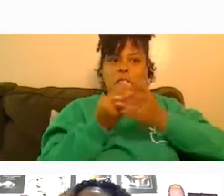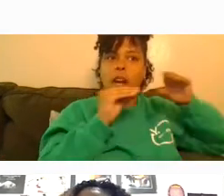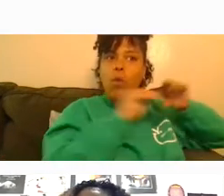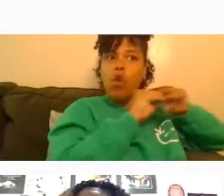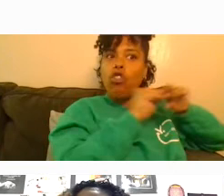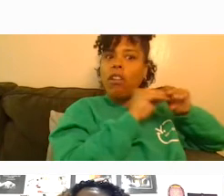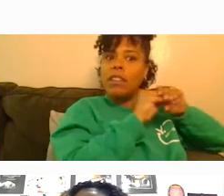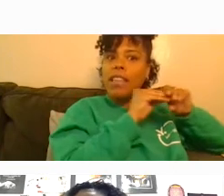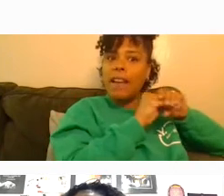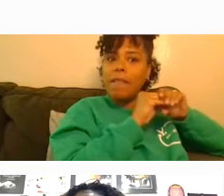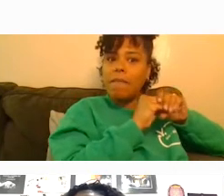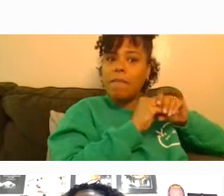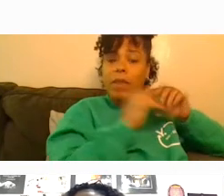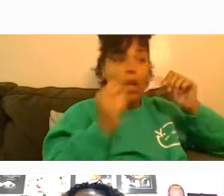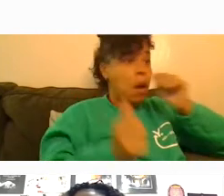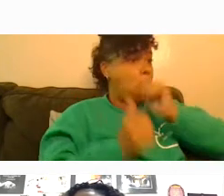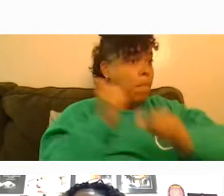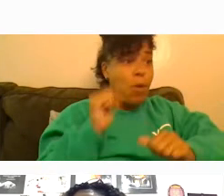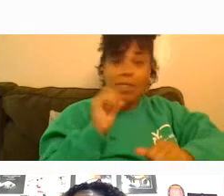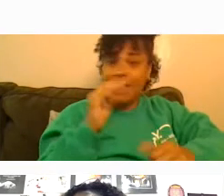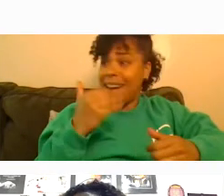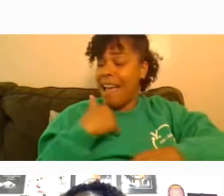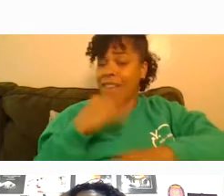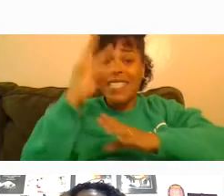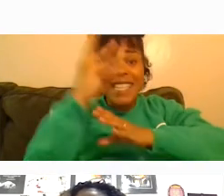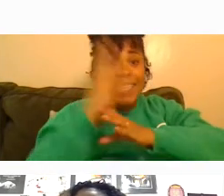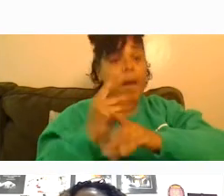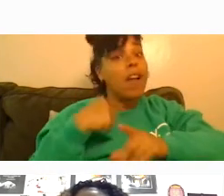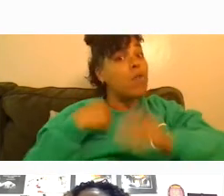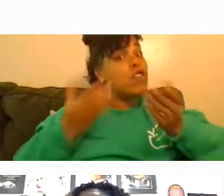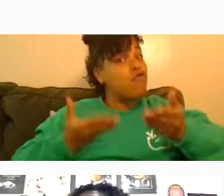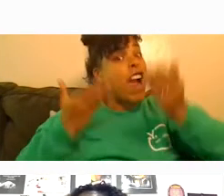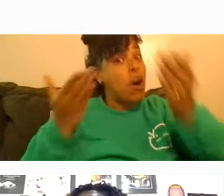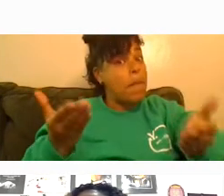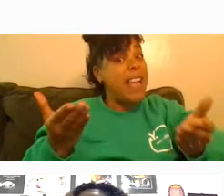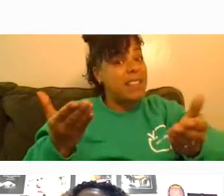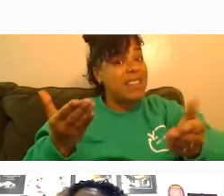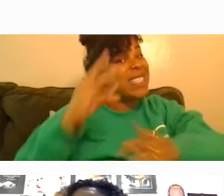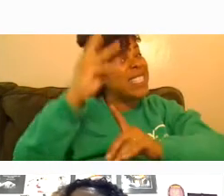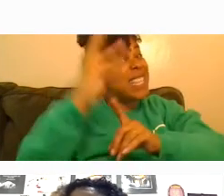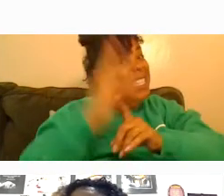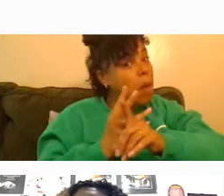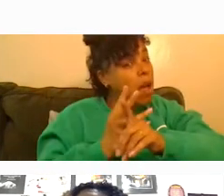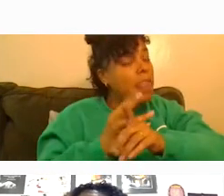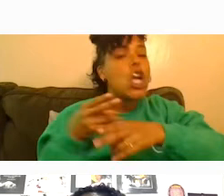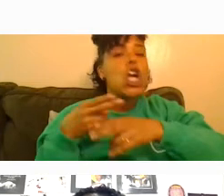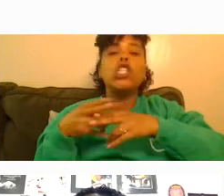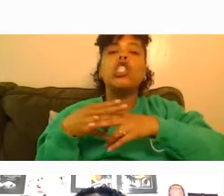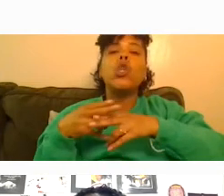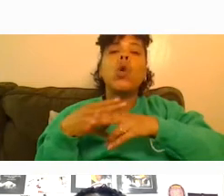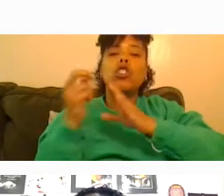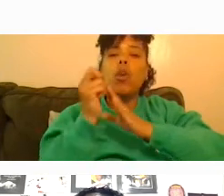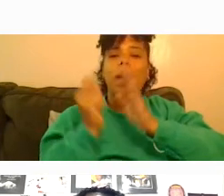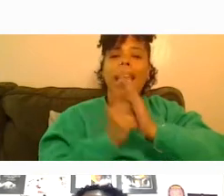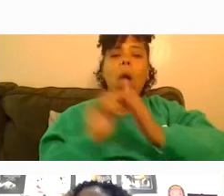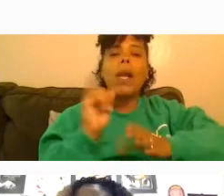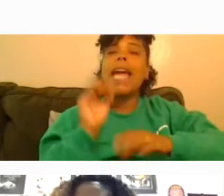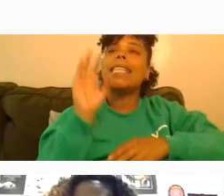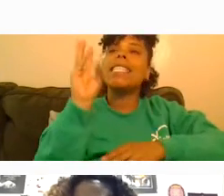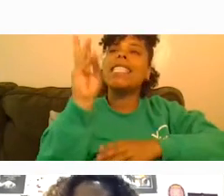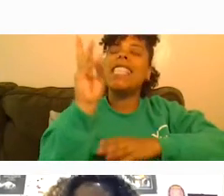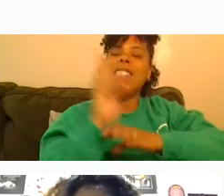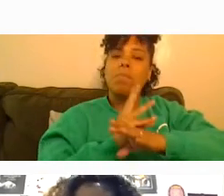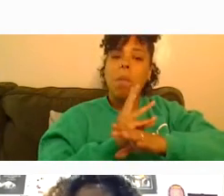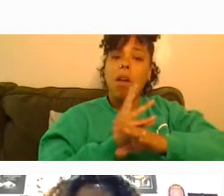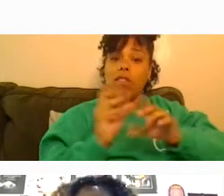of them didn't have 6 months of income, which is what we really recommend. A short-term account. Have at least 6 months of income set aside. And some of you may be